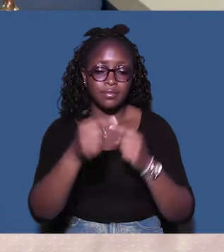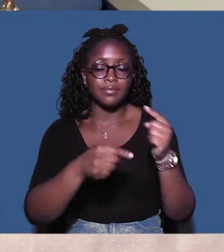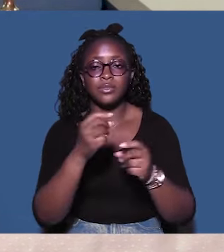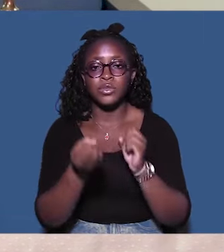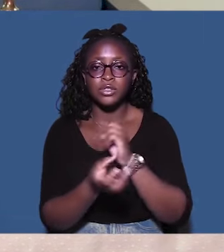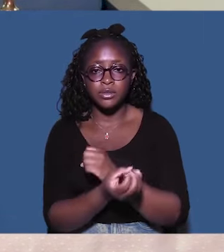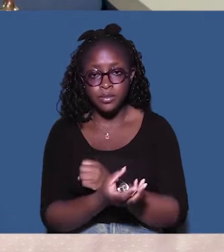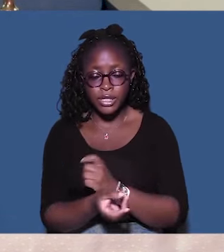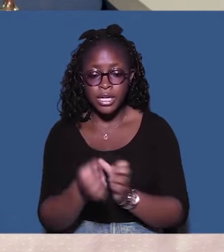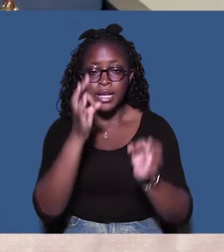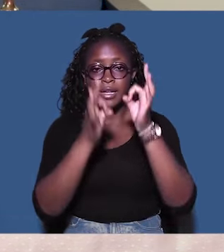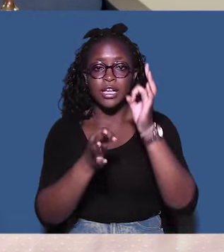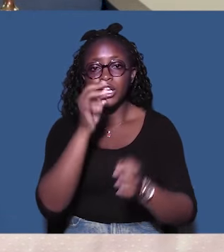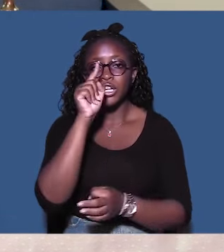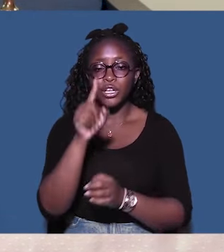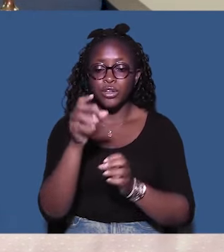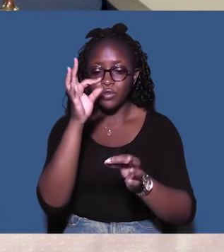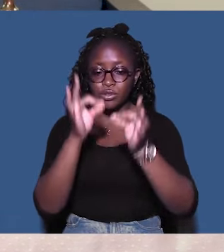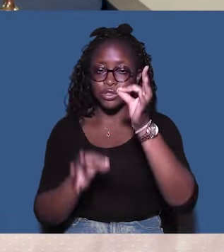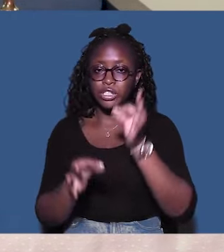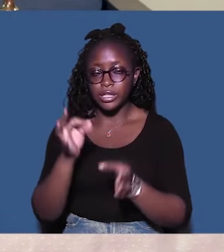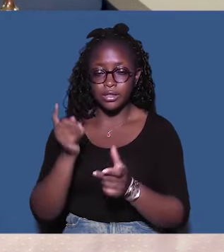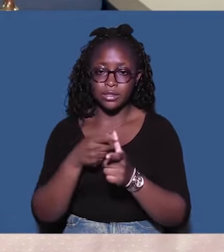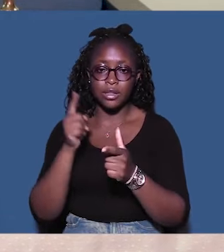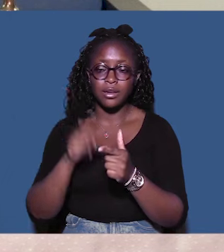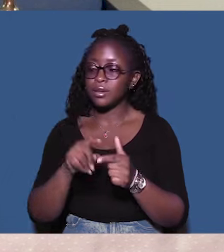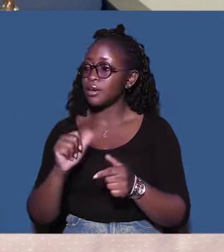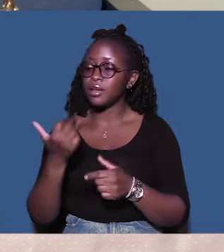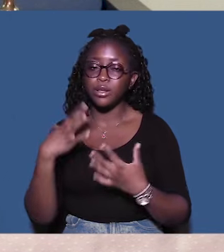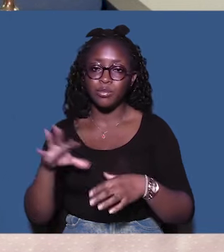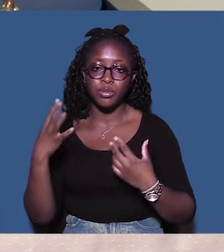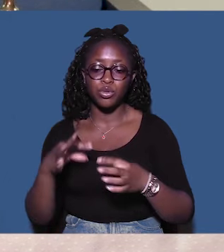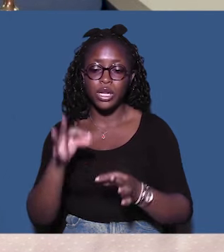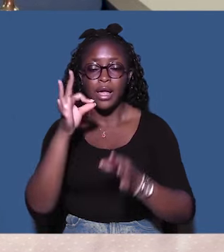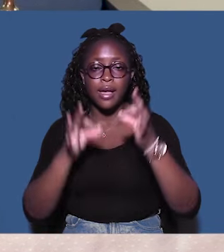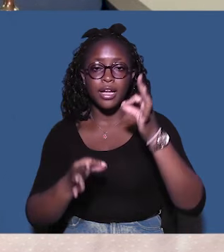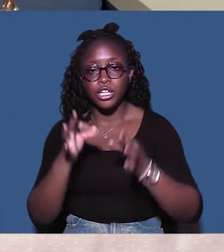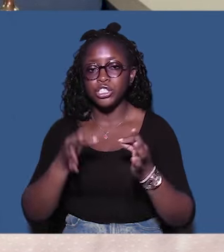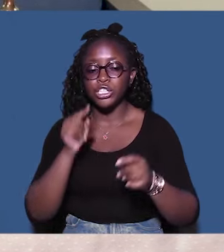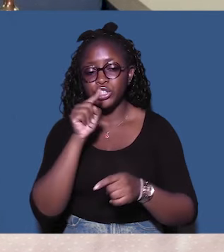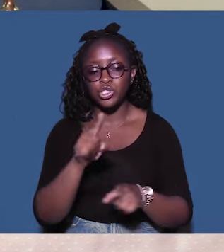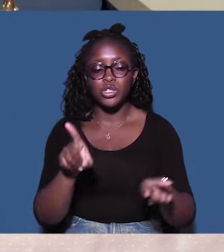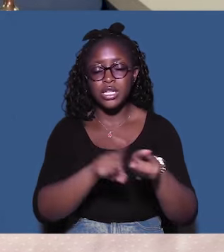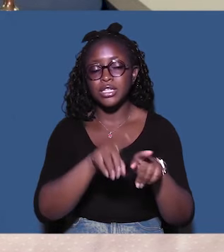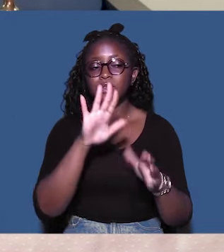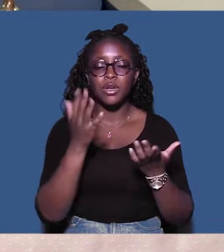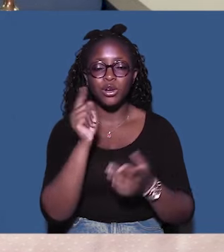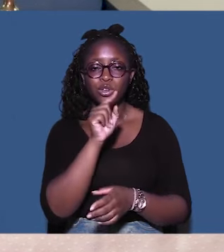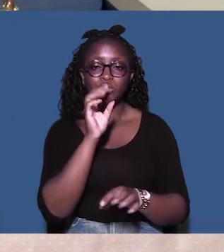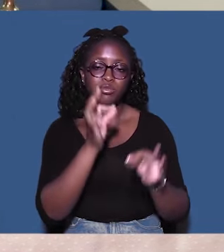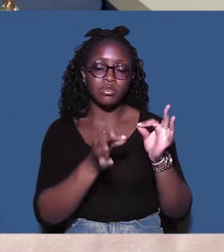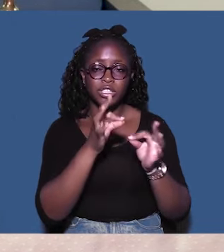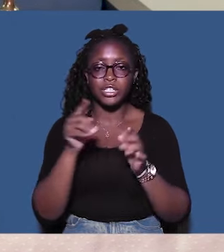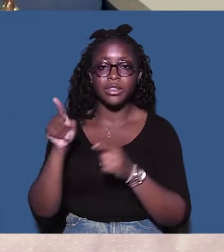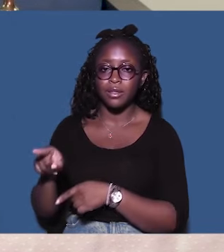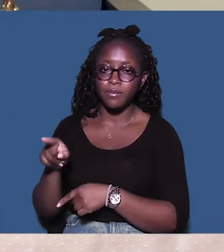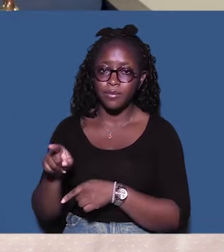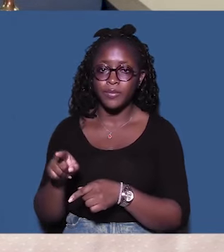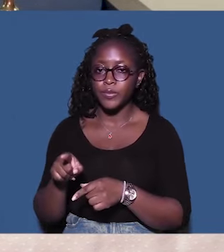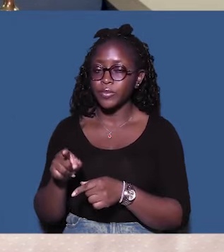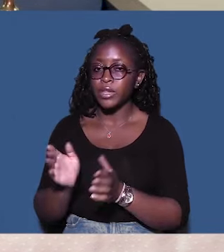certain things will happen to you. For example, you will be judged with the same measure with which you judge others. And then